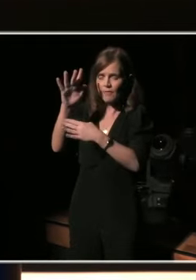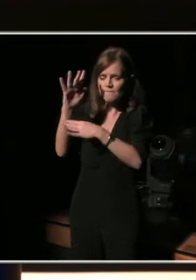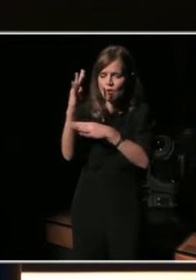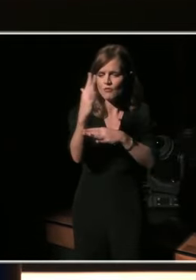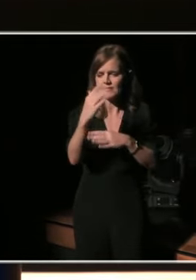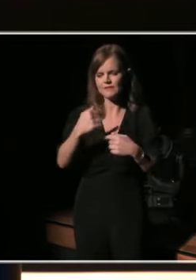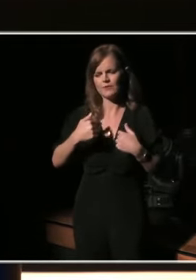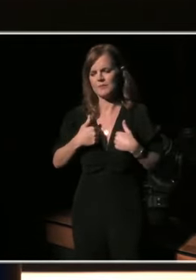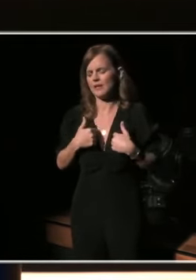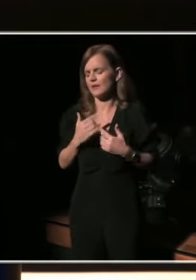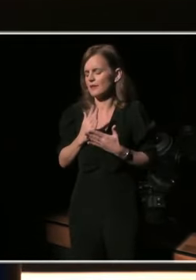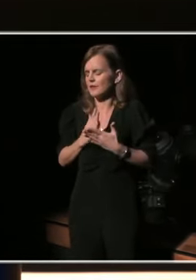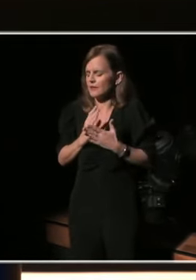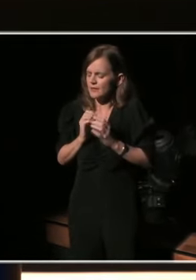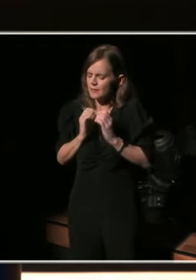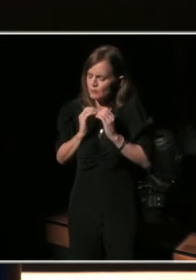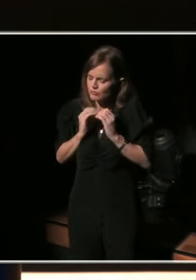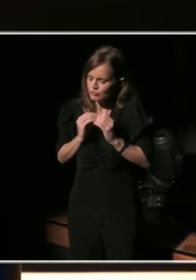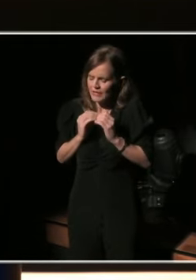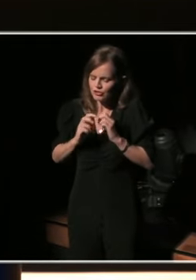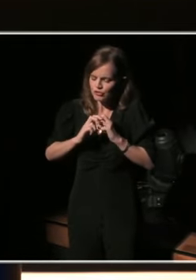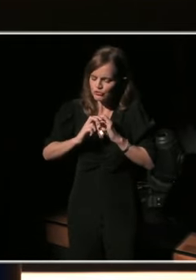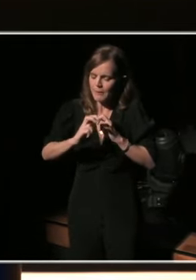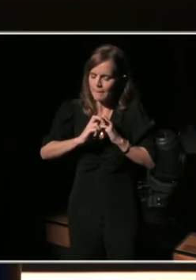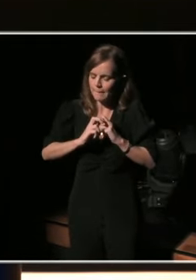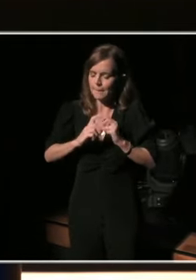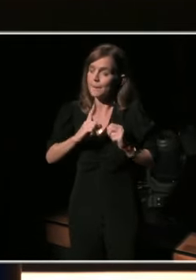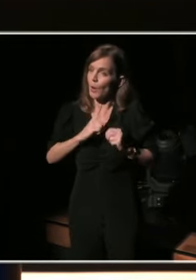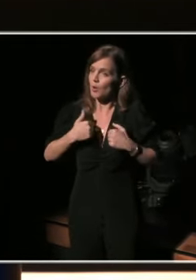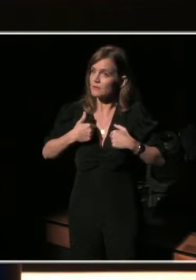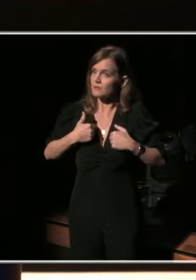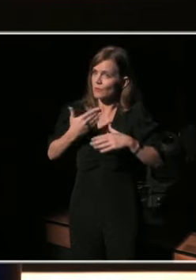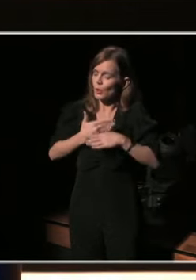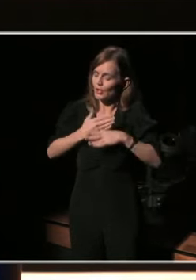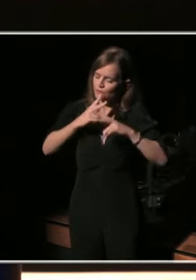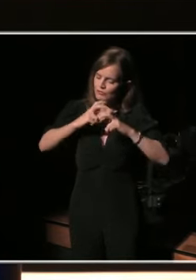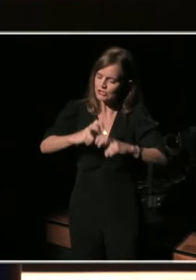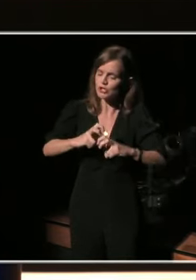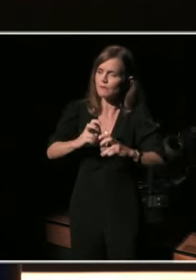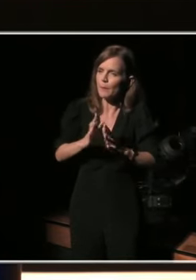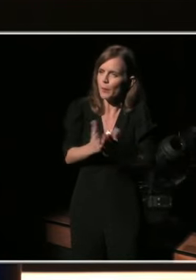For me, it was a very precious trip for the research I was doing for a book.